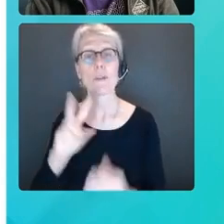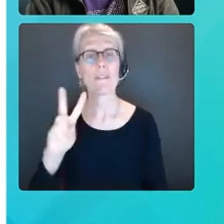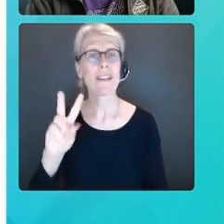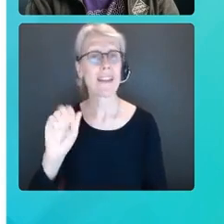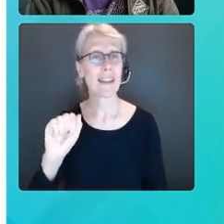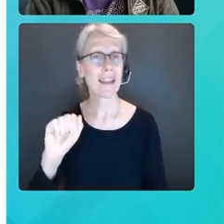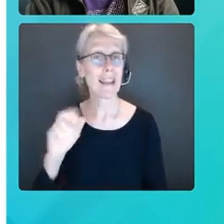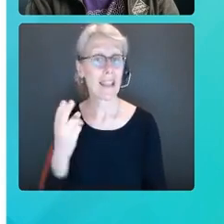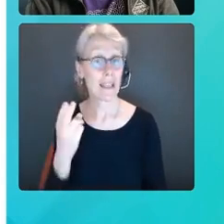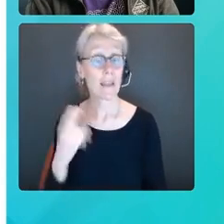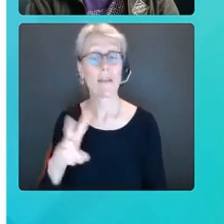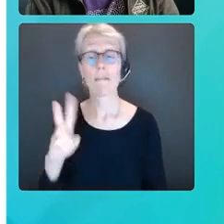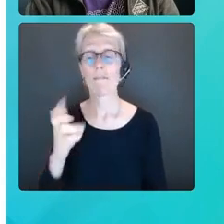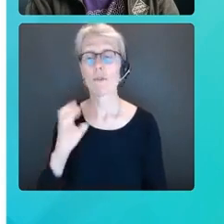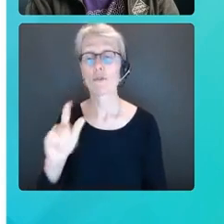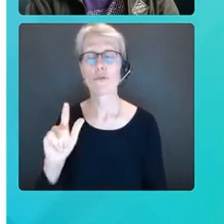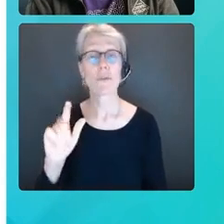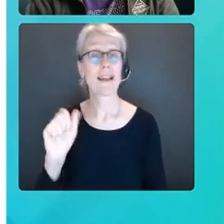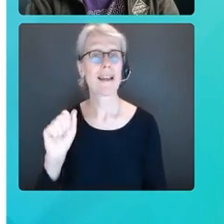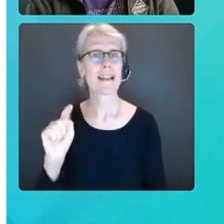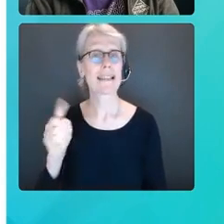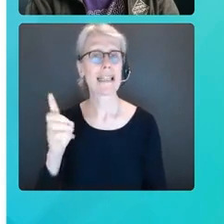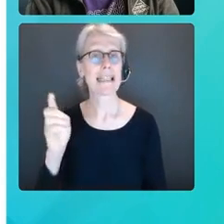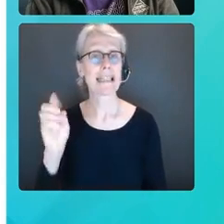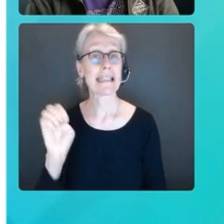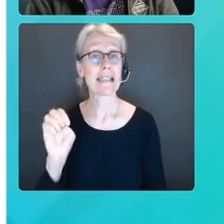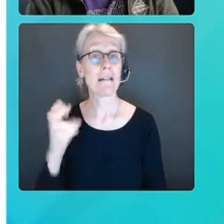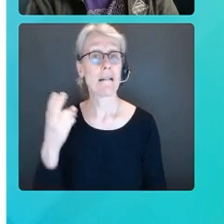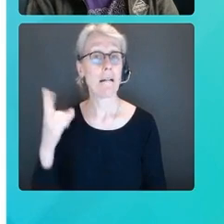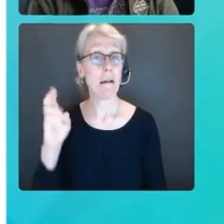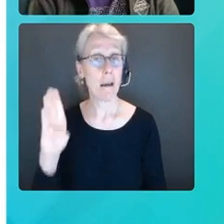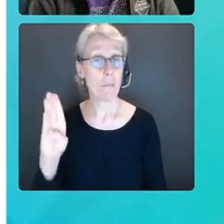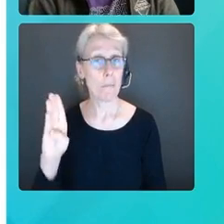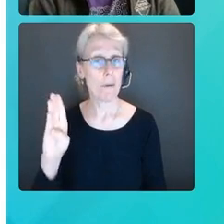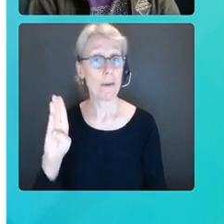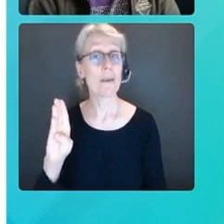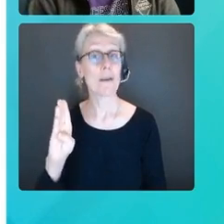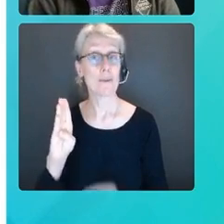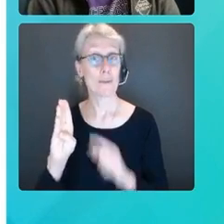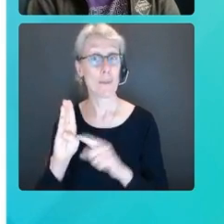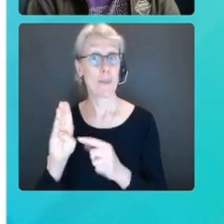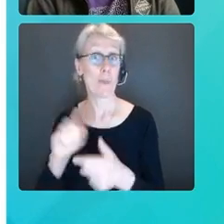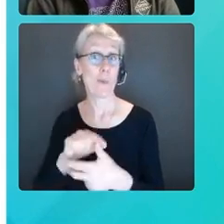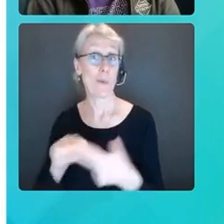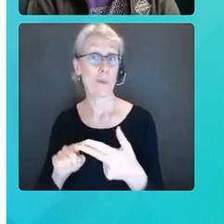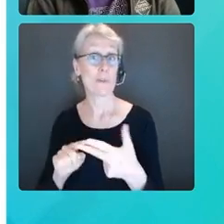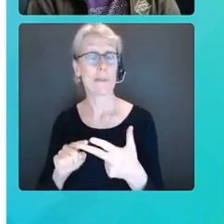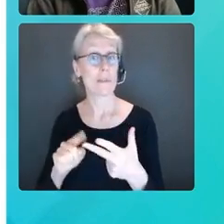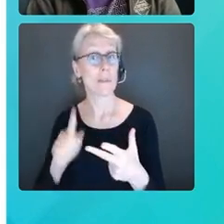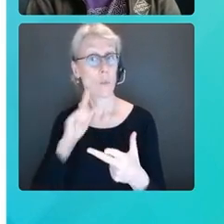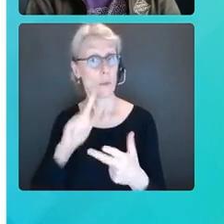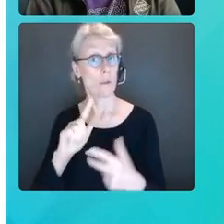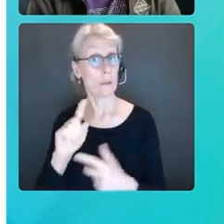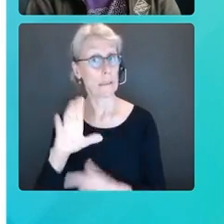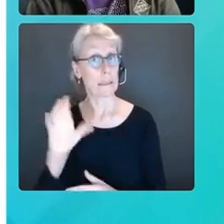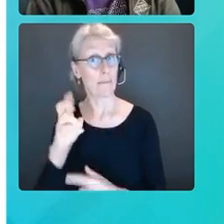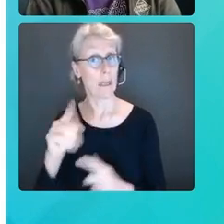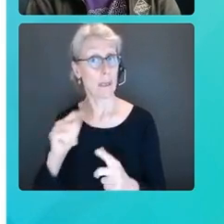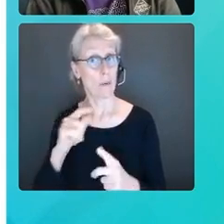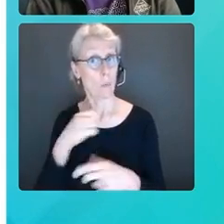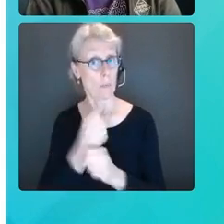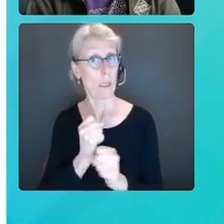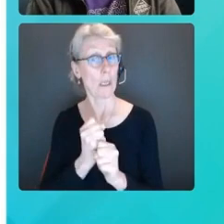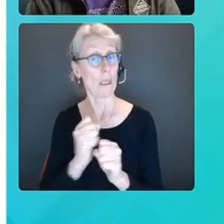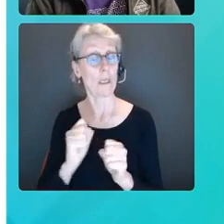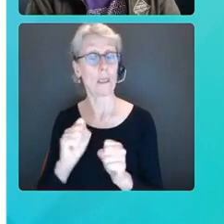VAH? That's Virtual Attendee Hub. That is correct. So we eventually we'll have VPATs